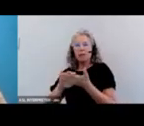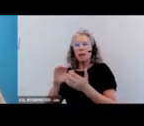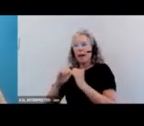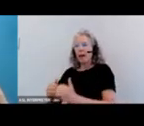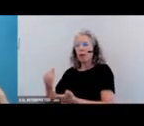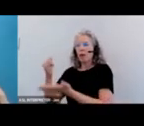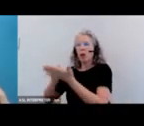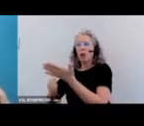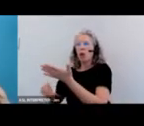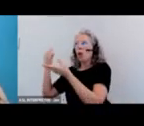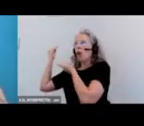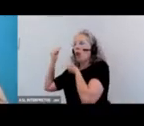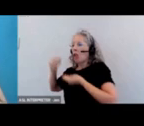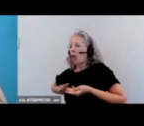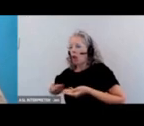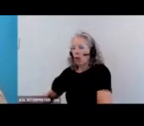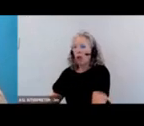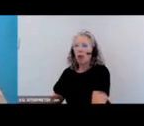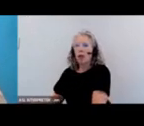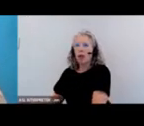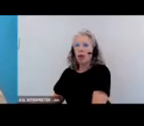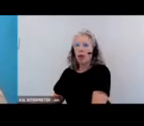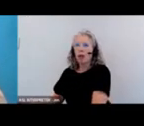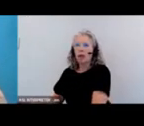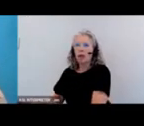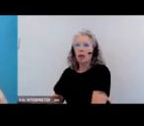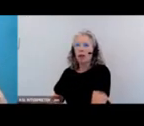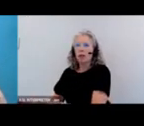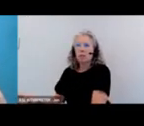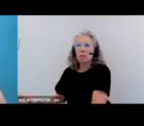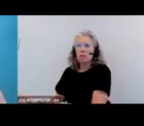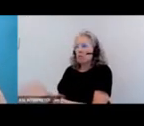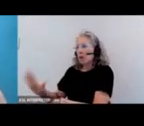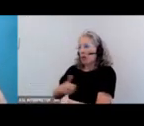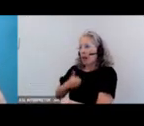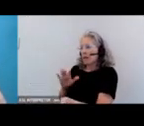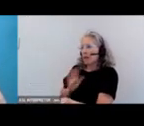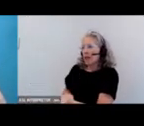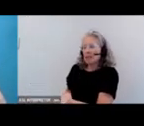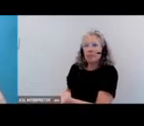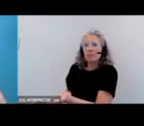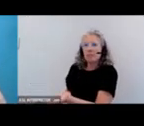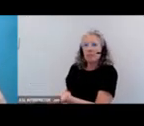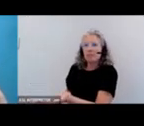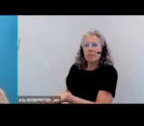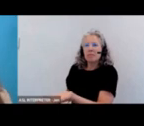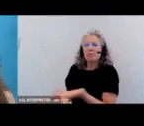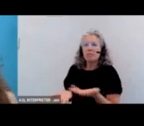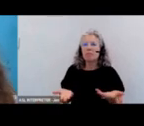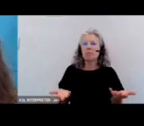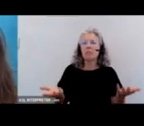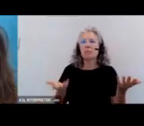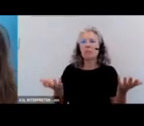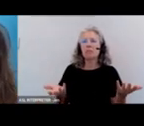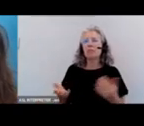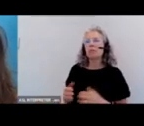is getting transmitted if in fact they're living a full good life and a life that they want to be leading.